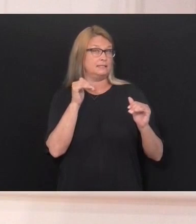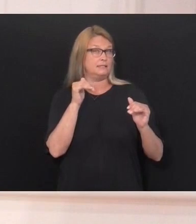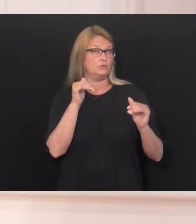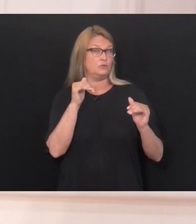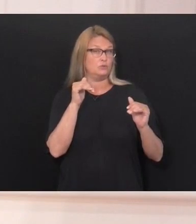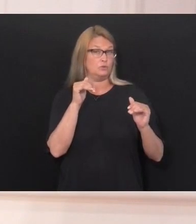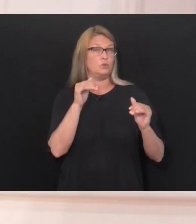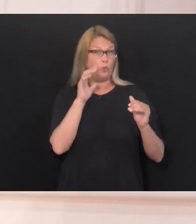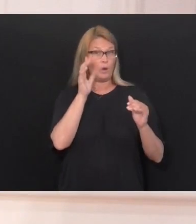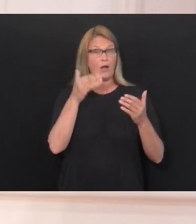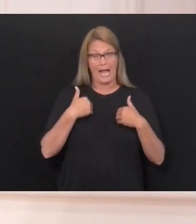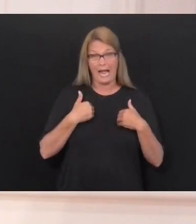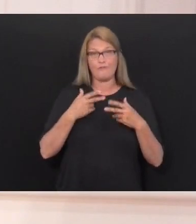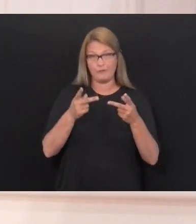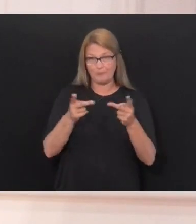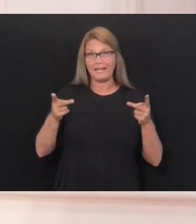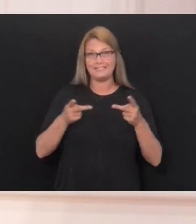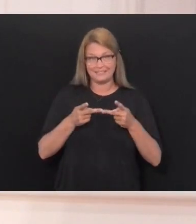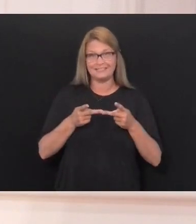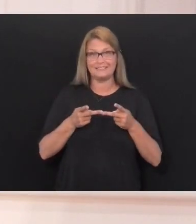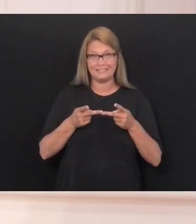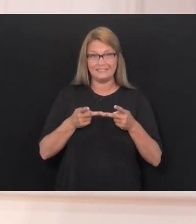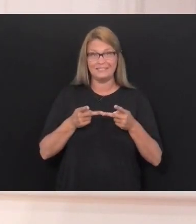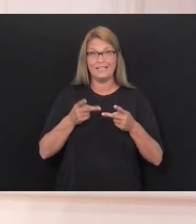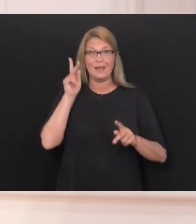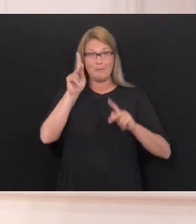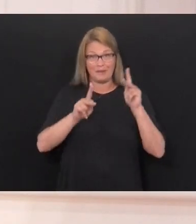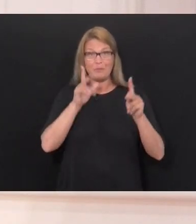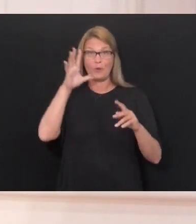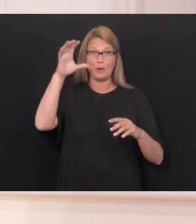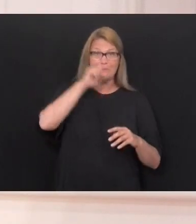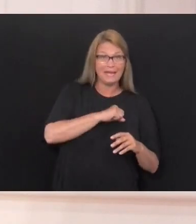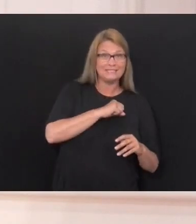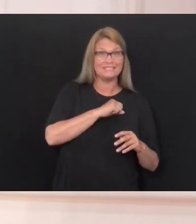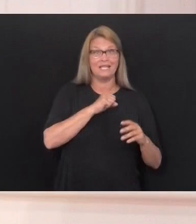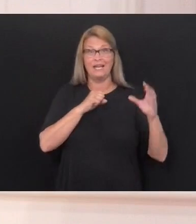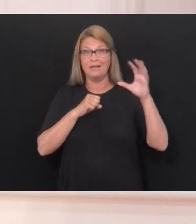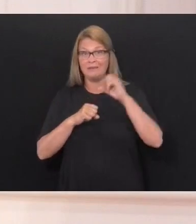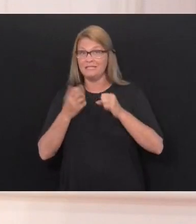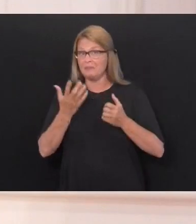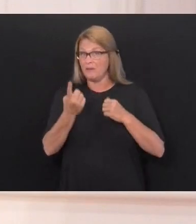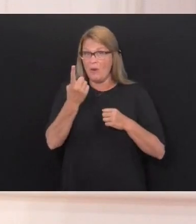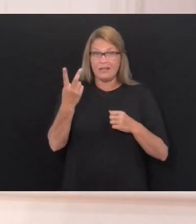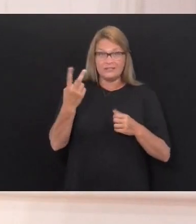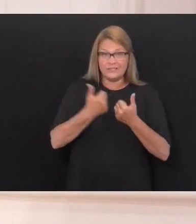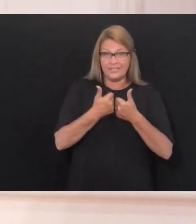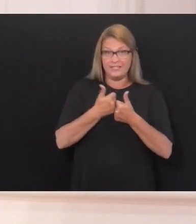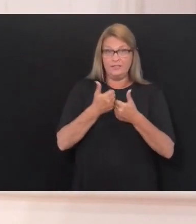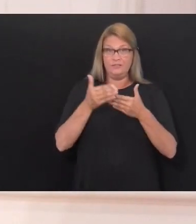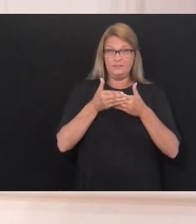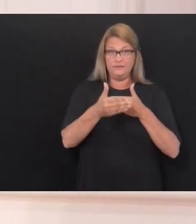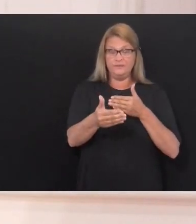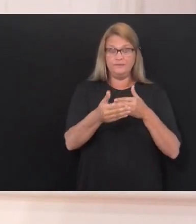same time, you've got to have a plan, don't you? And you got to let everybody know just how important that we know athletics are to